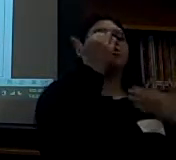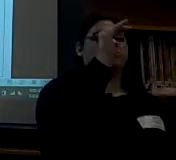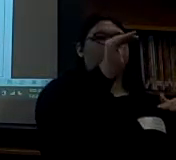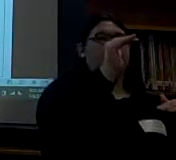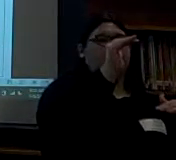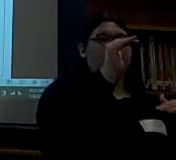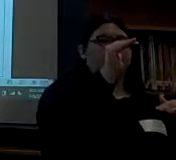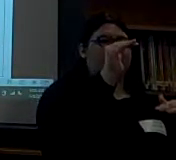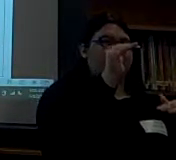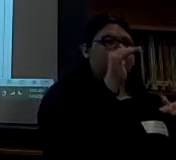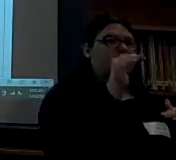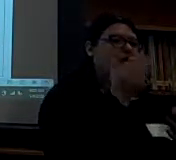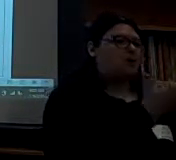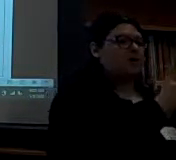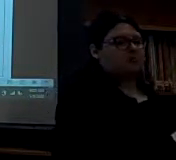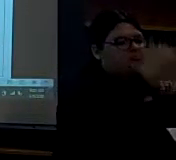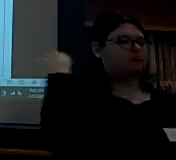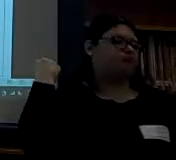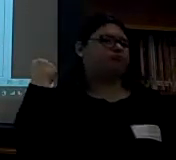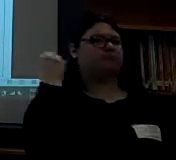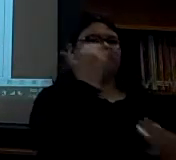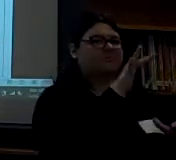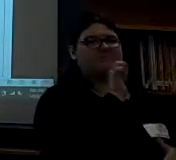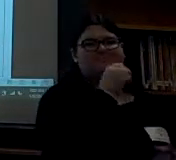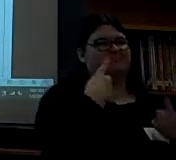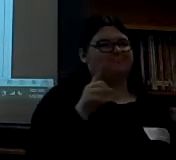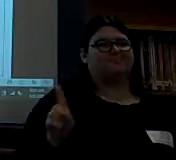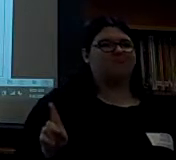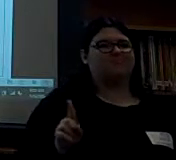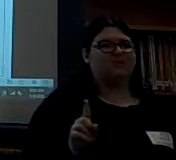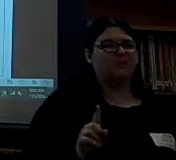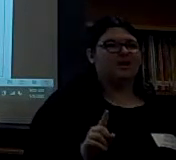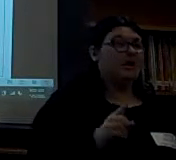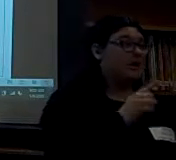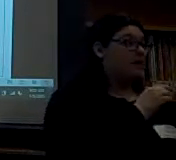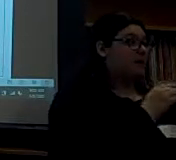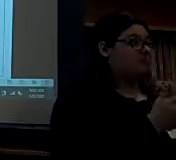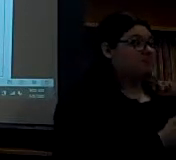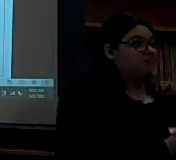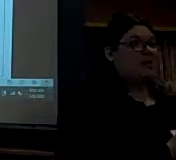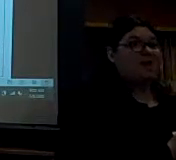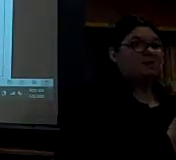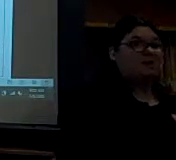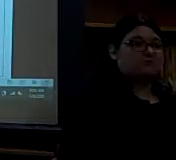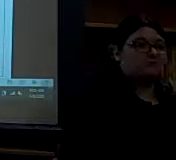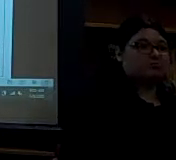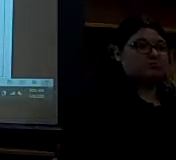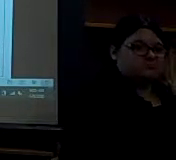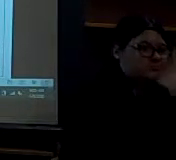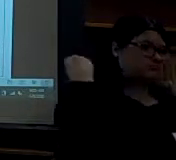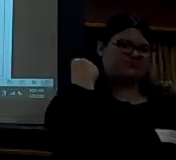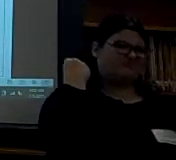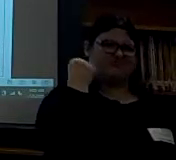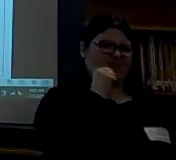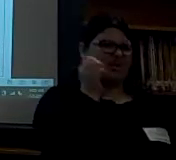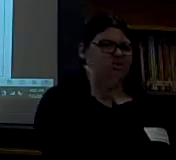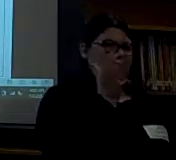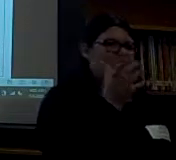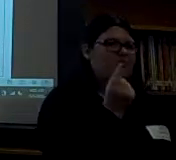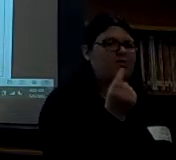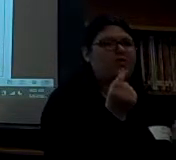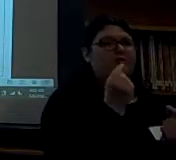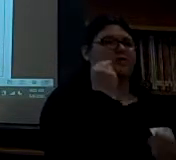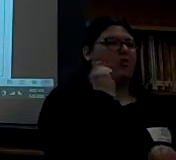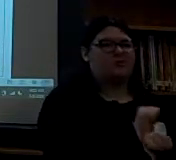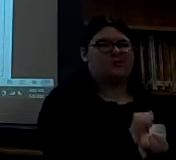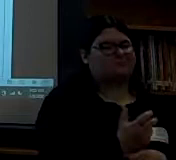Restrictions. Taking things away from them. Yeah, restrictions don't work. Taking away a lot electronics doesn't motivate them necessarily to do homework or to do the thing you want